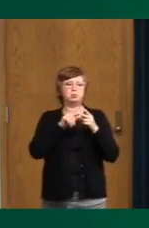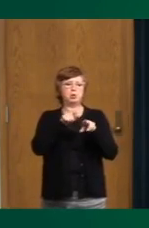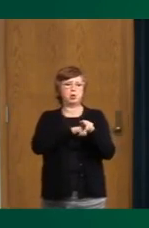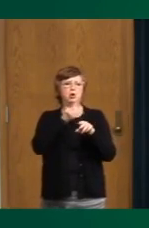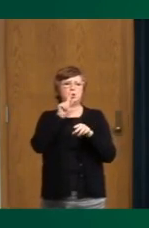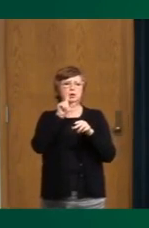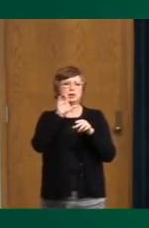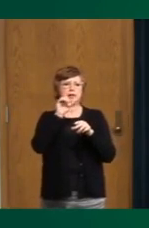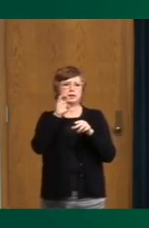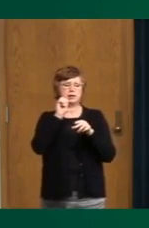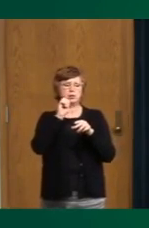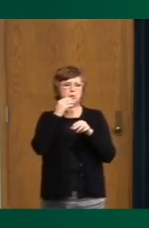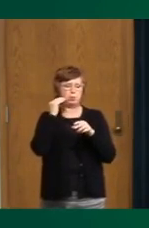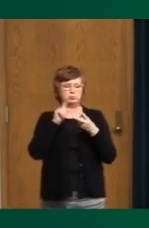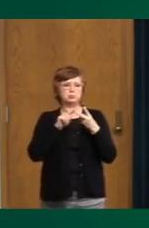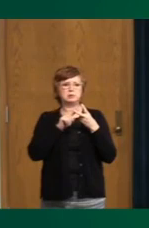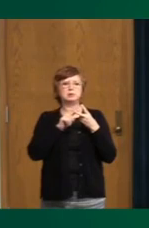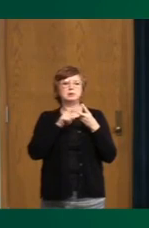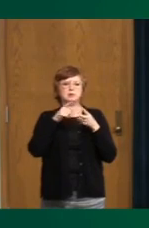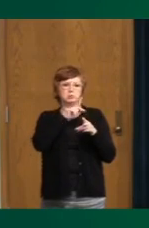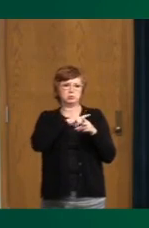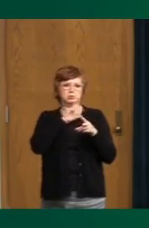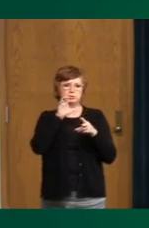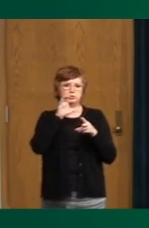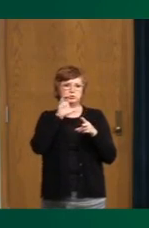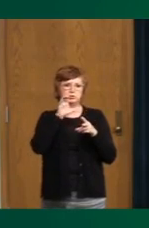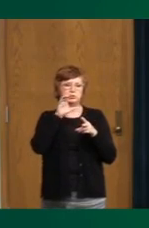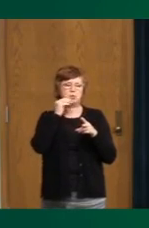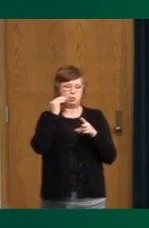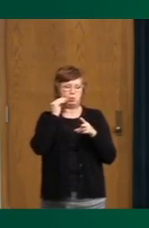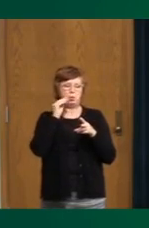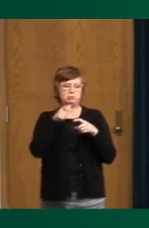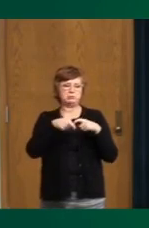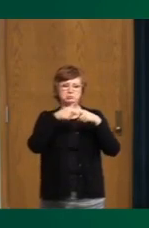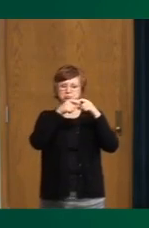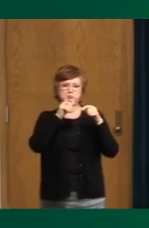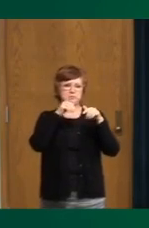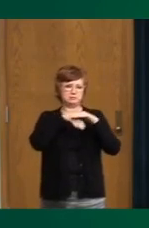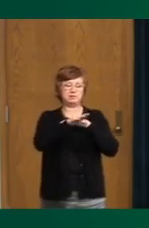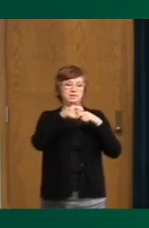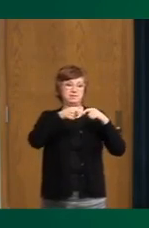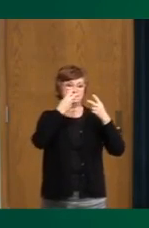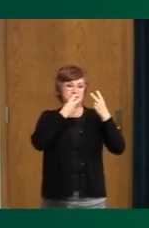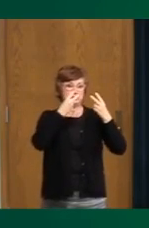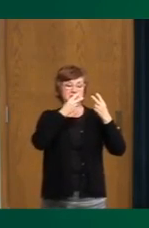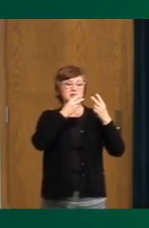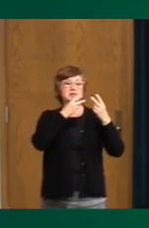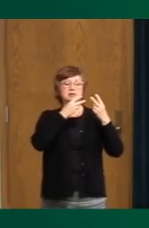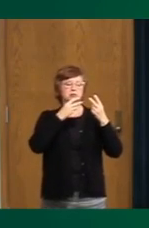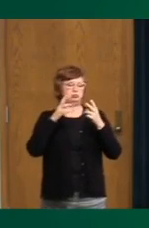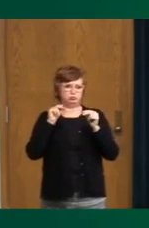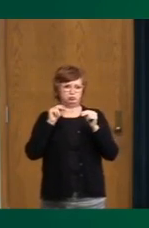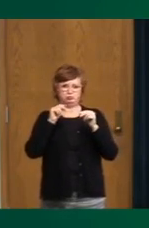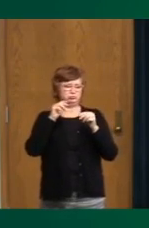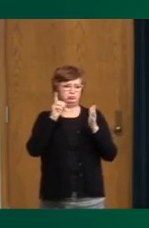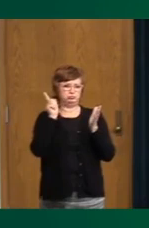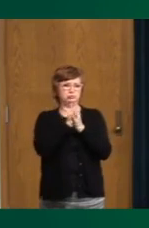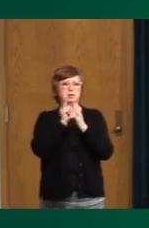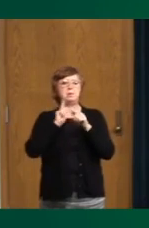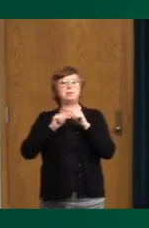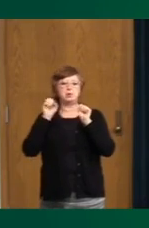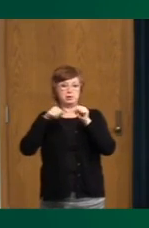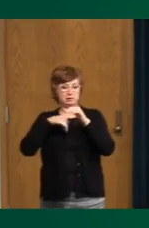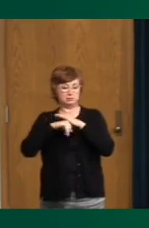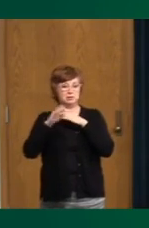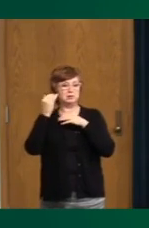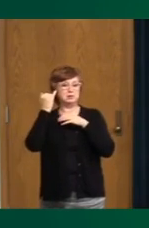long-term care facilities and personal care homes will be suspended, with the exception of those for compassionate reasons. We